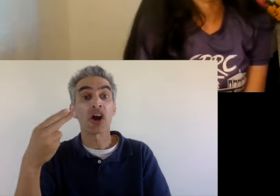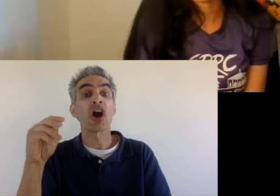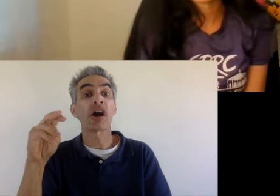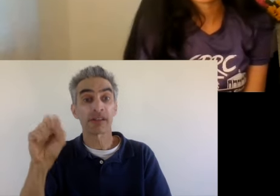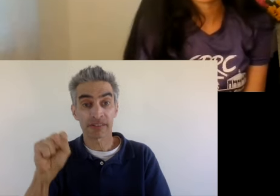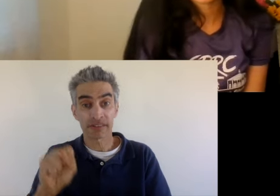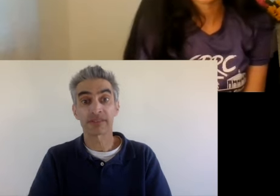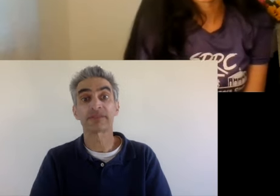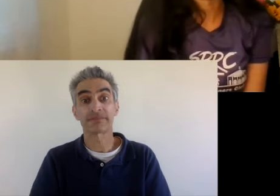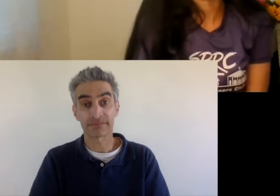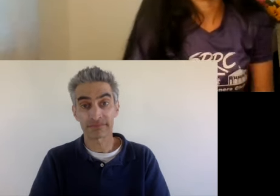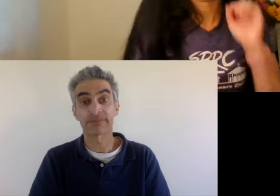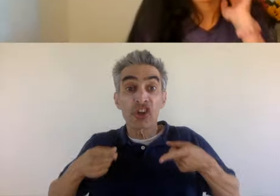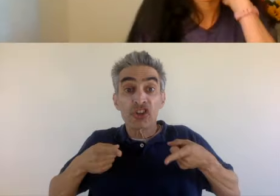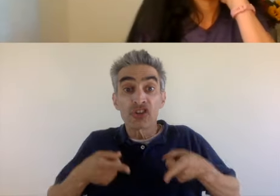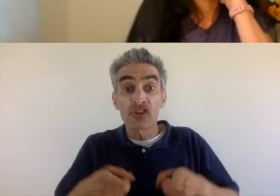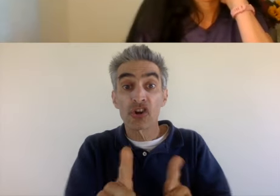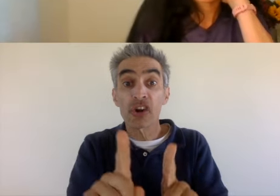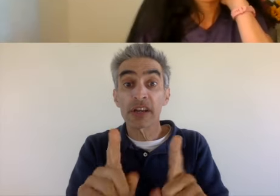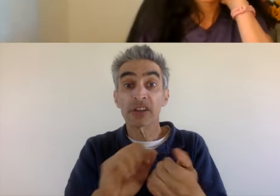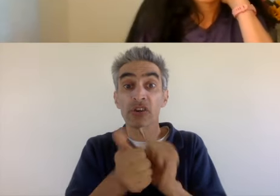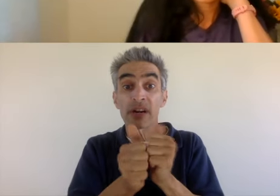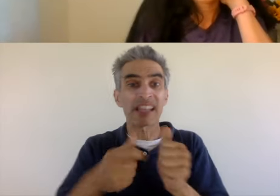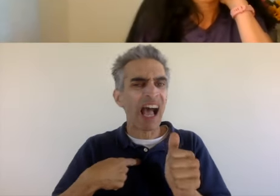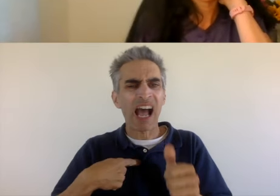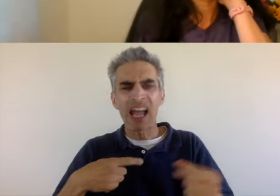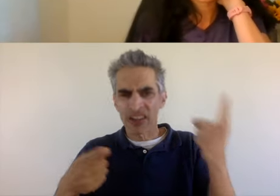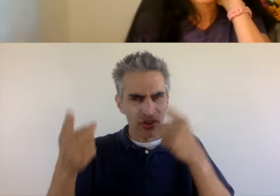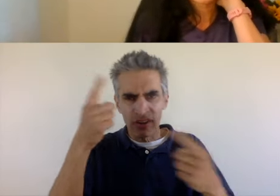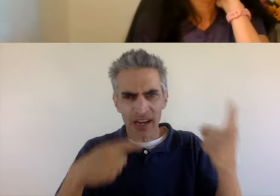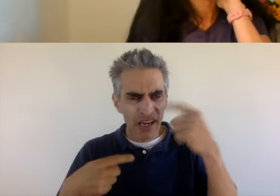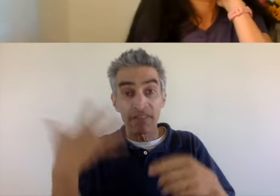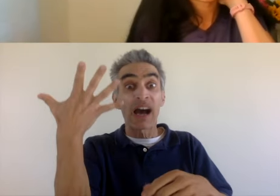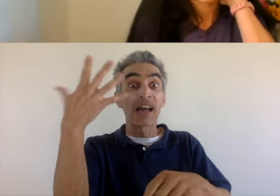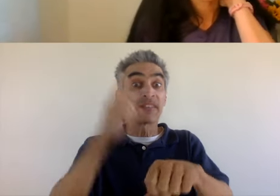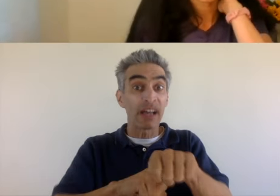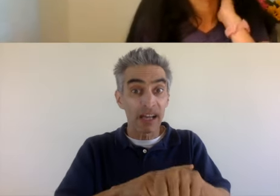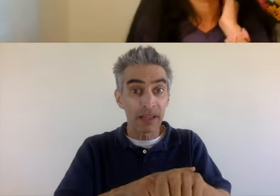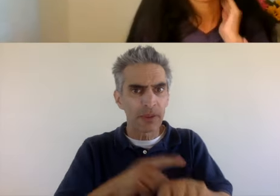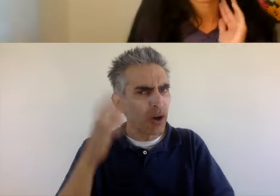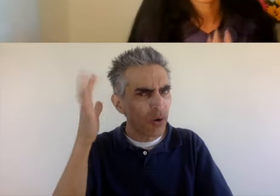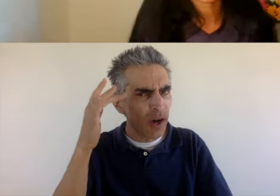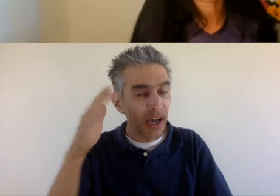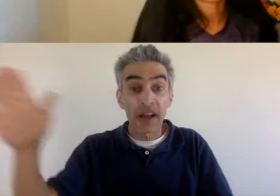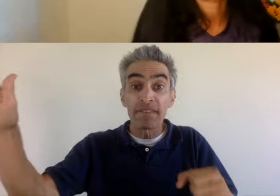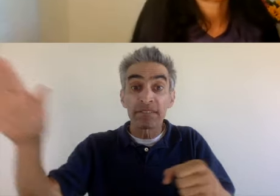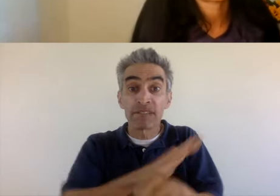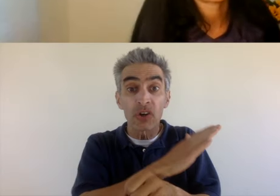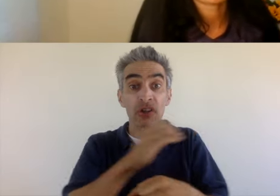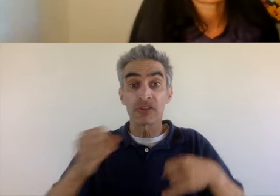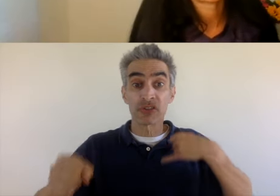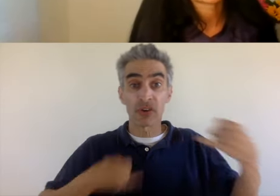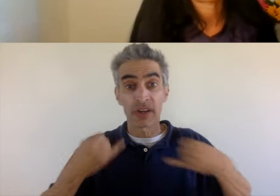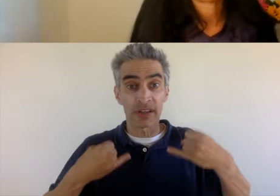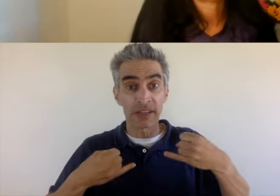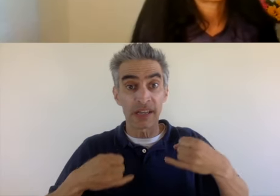I was so emotional. I think I cried like 5 times during the marathon, like tears of joy. But I crossed the finish line and I made sure to